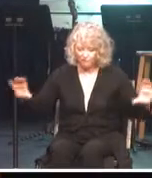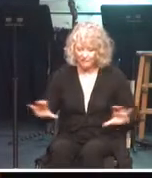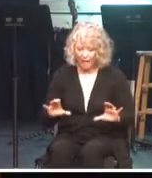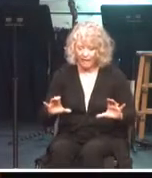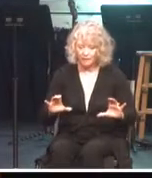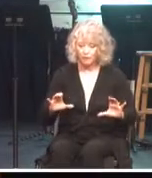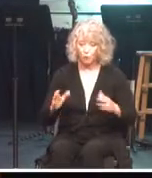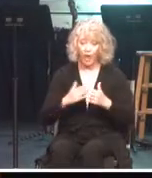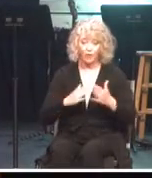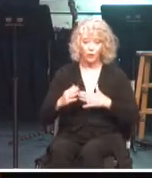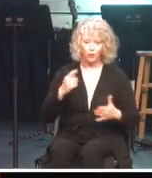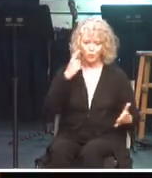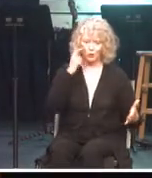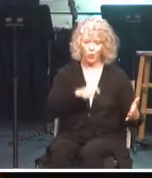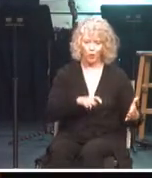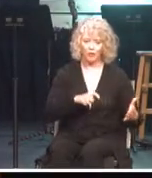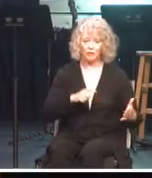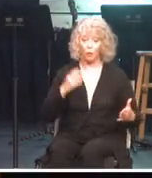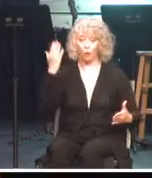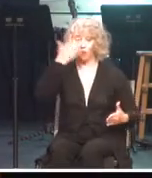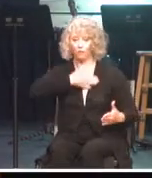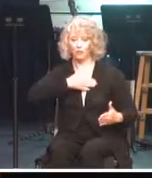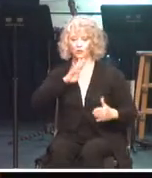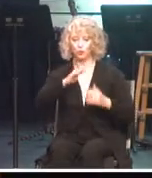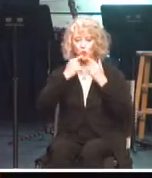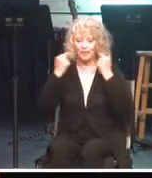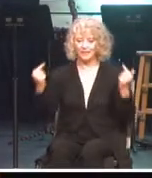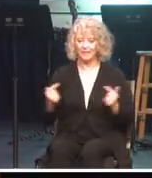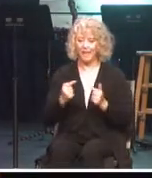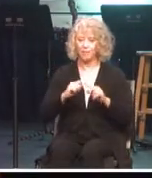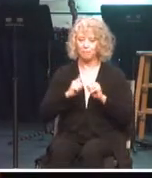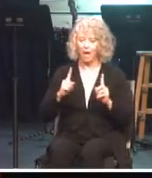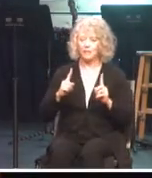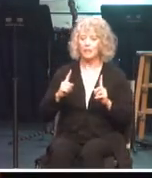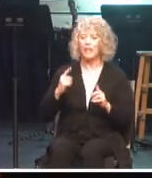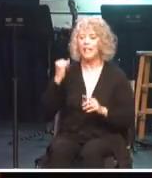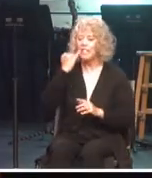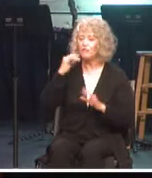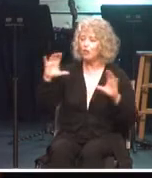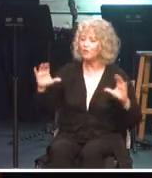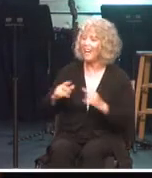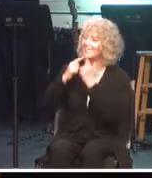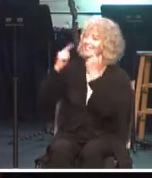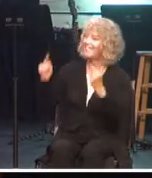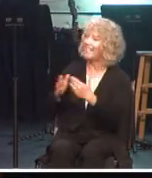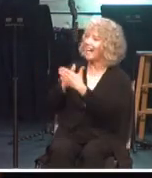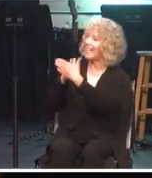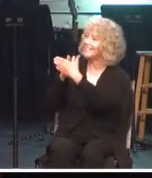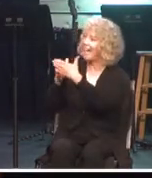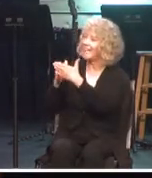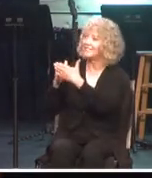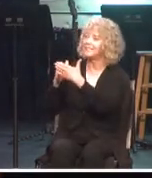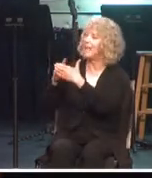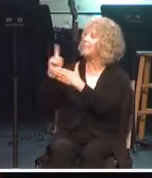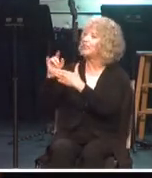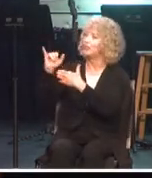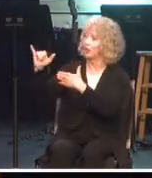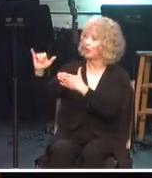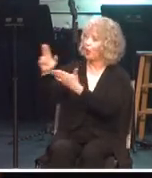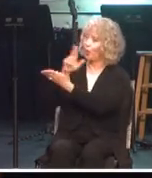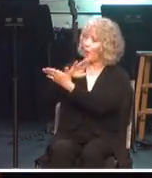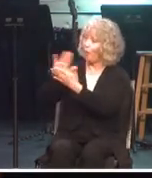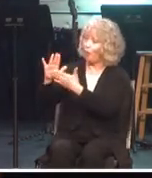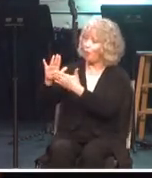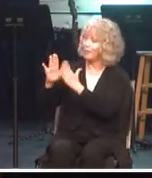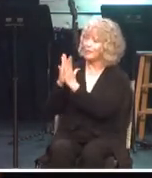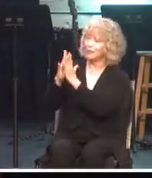not, but personally committed against an infinitely holy and glorious and